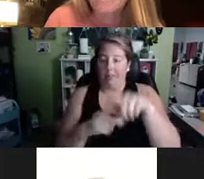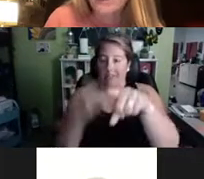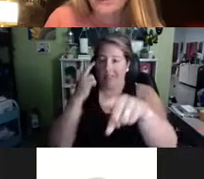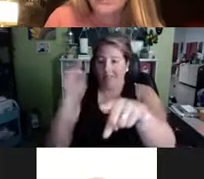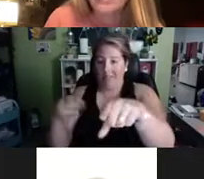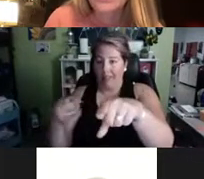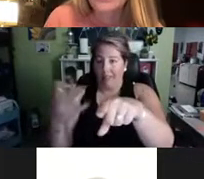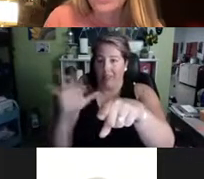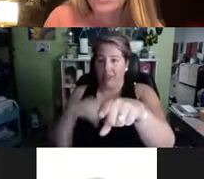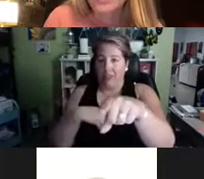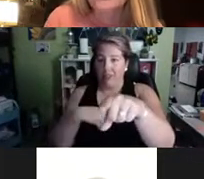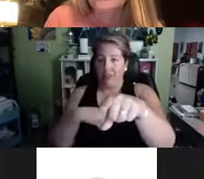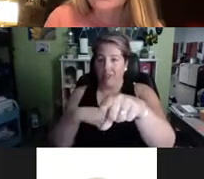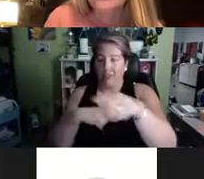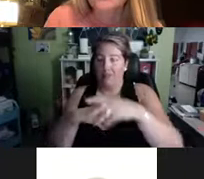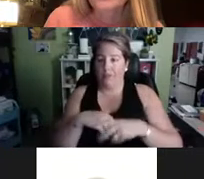to my